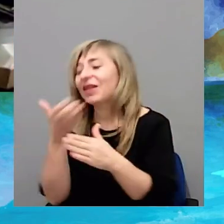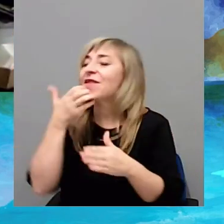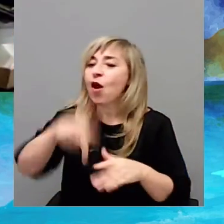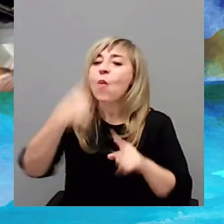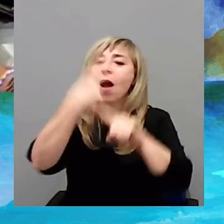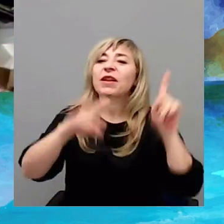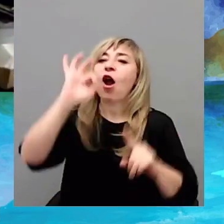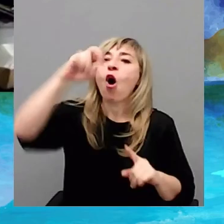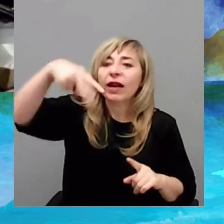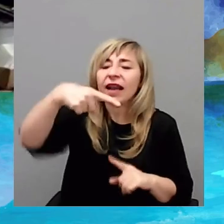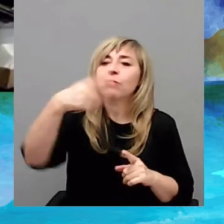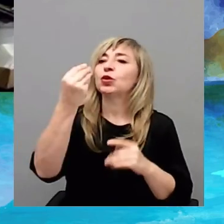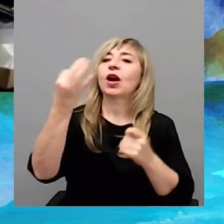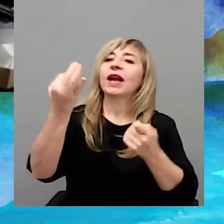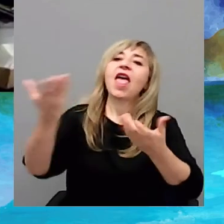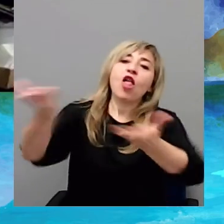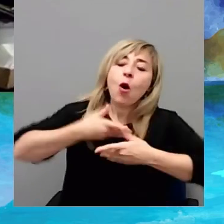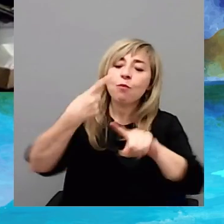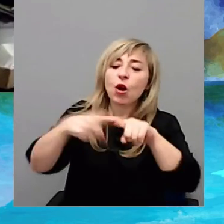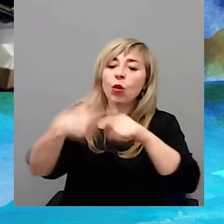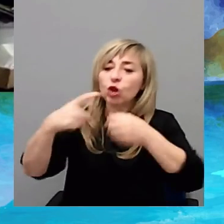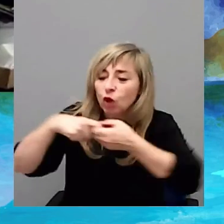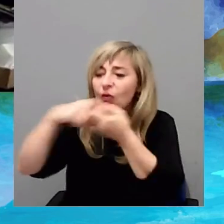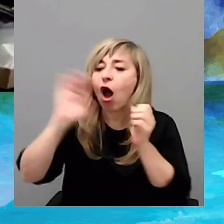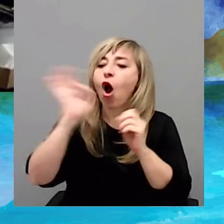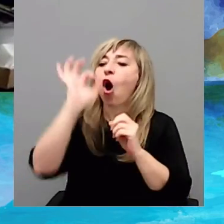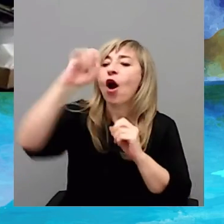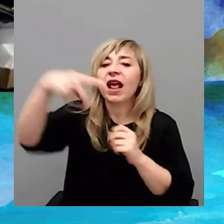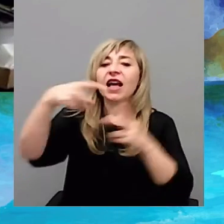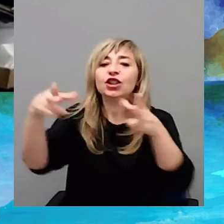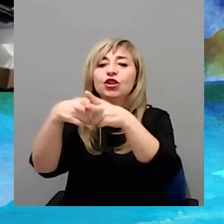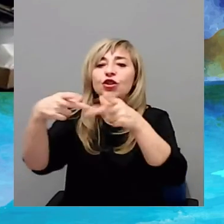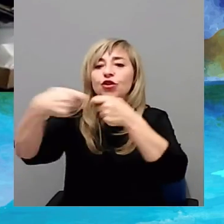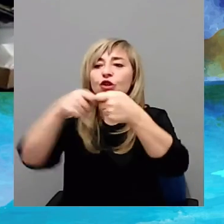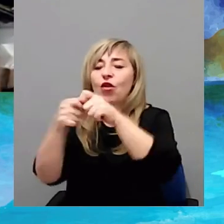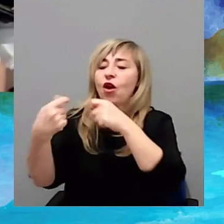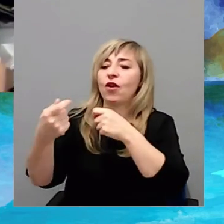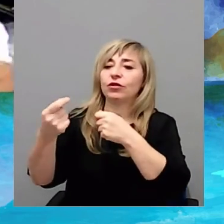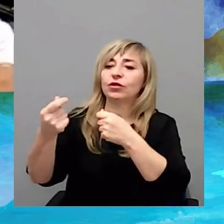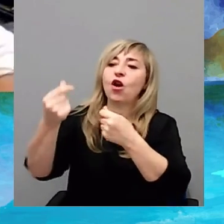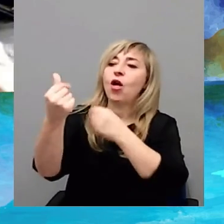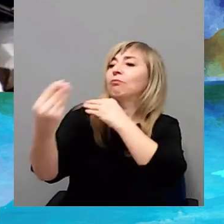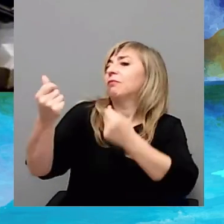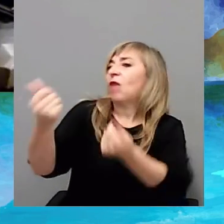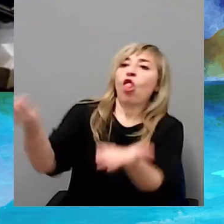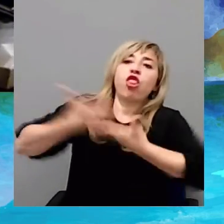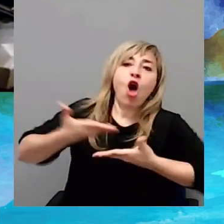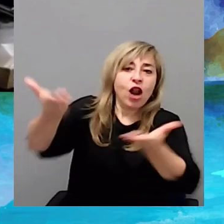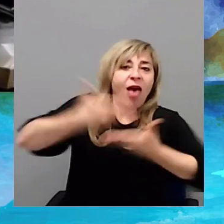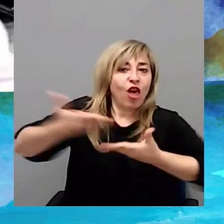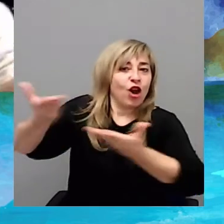more difficult to receive the awards that we have been receiving. So we work with